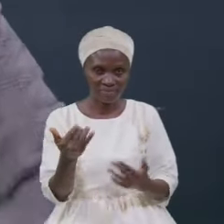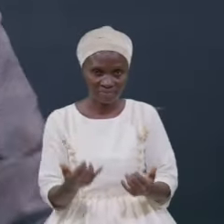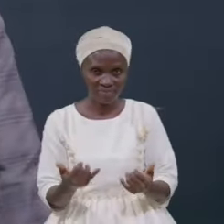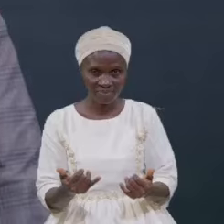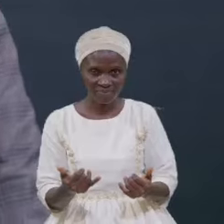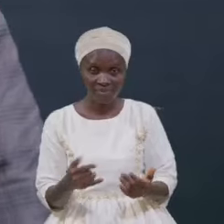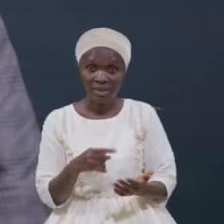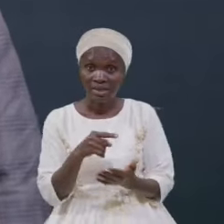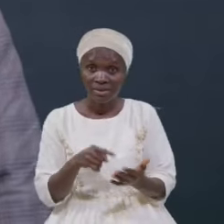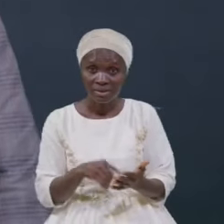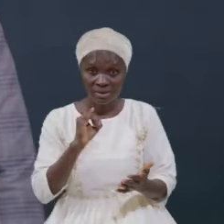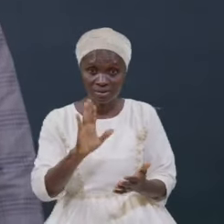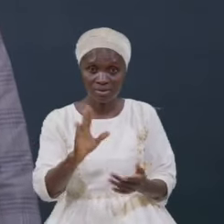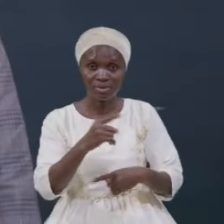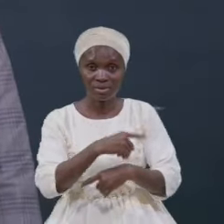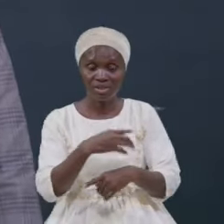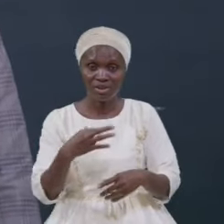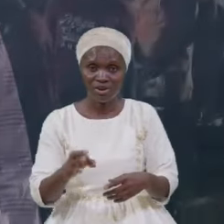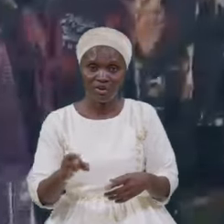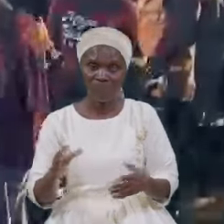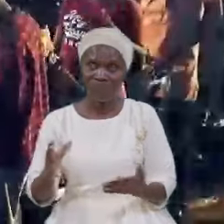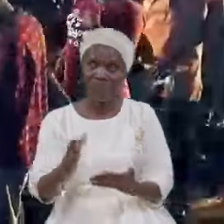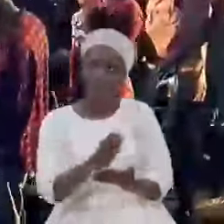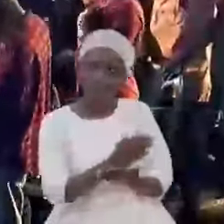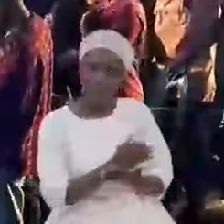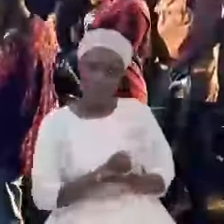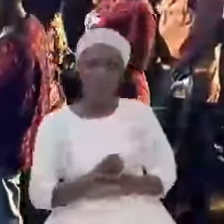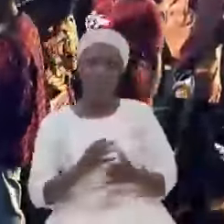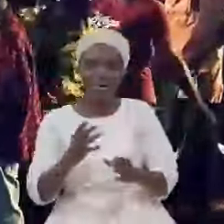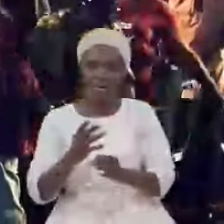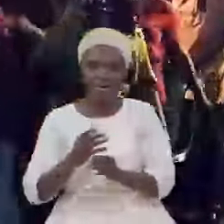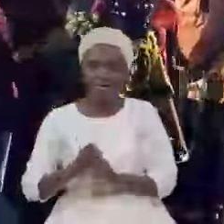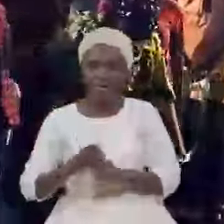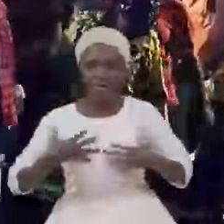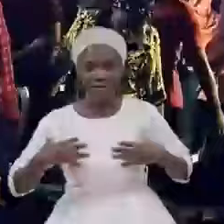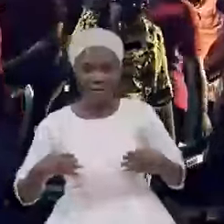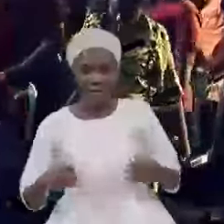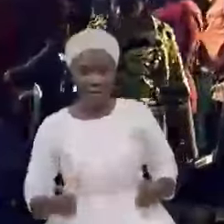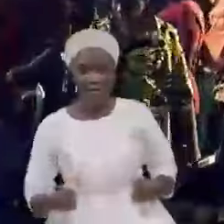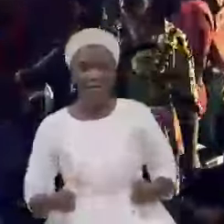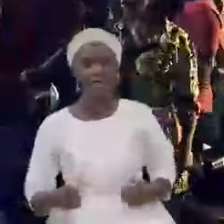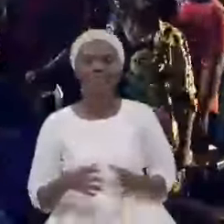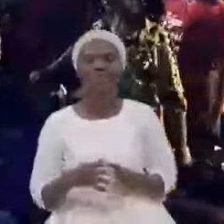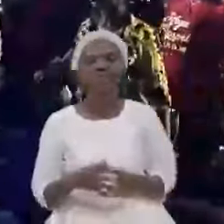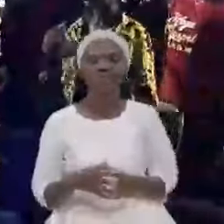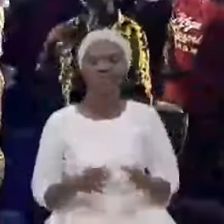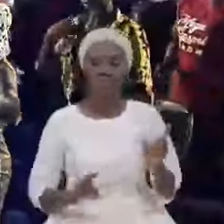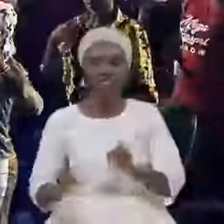recovery. Yeah. I will recover. This sickness will not take my life.